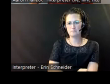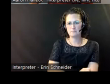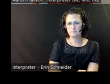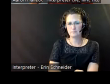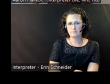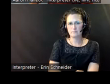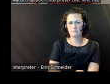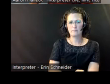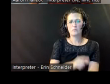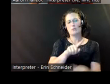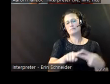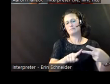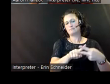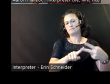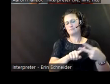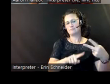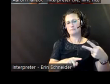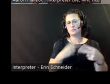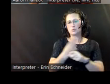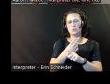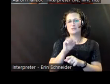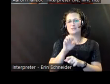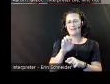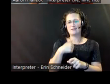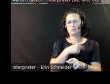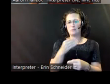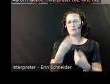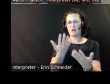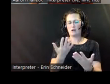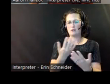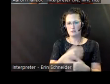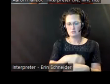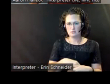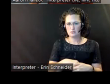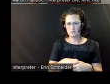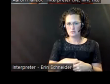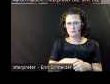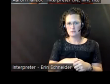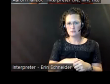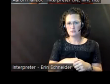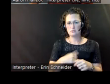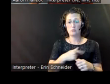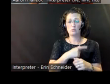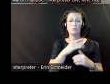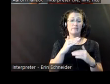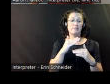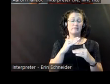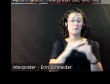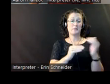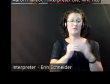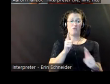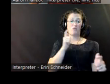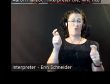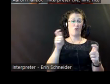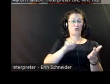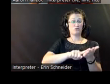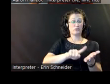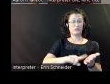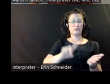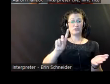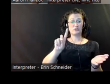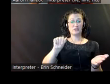cases that we help provide. And in the meantime, what we have built here is actually a large research data ecosystem.